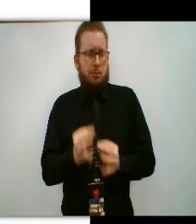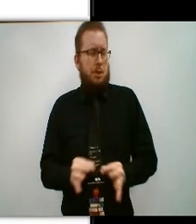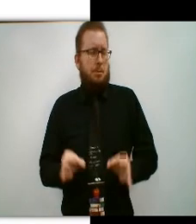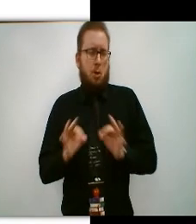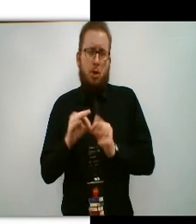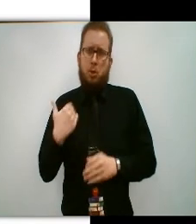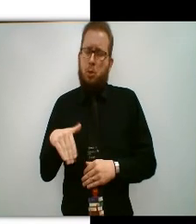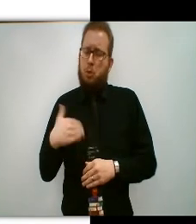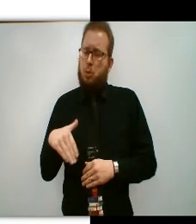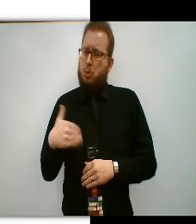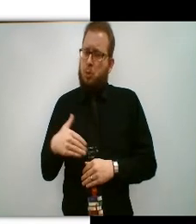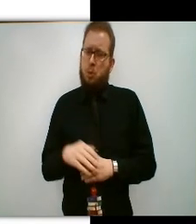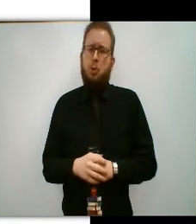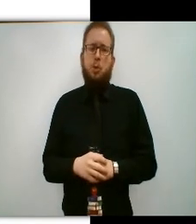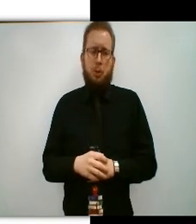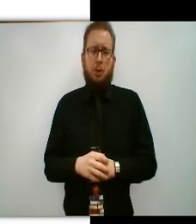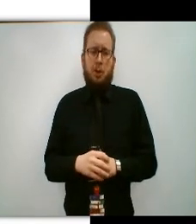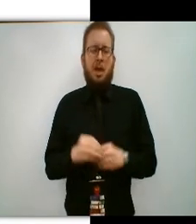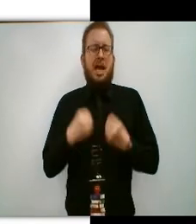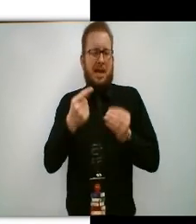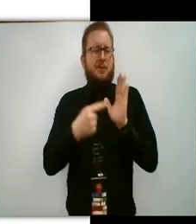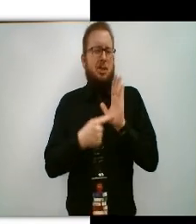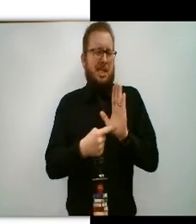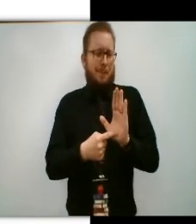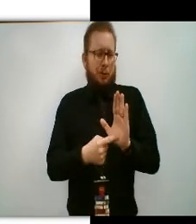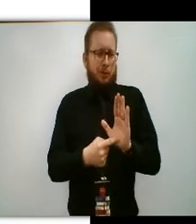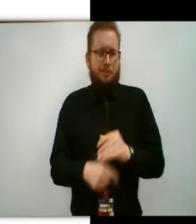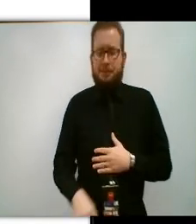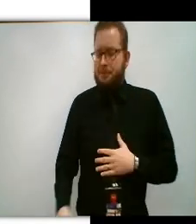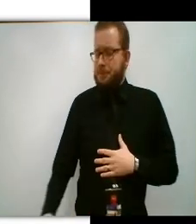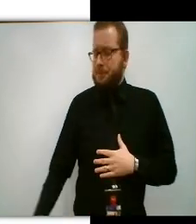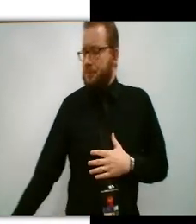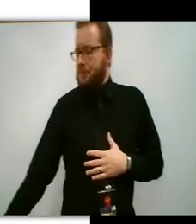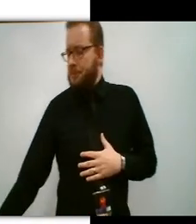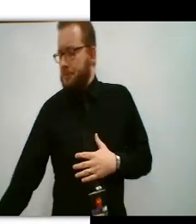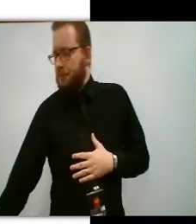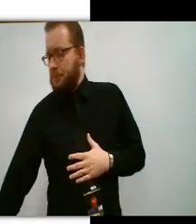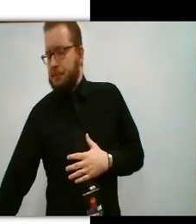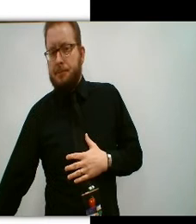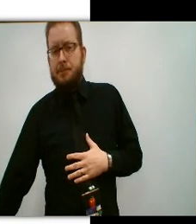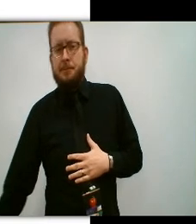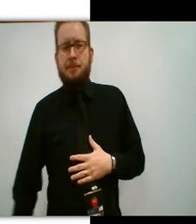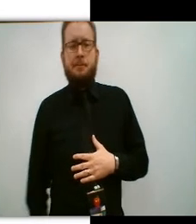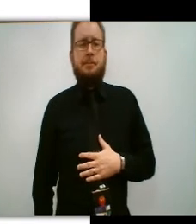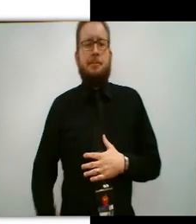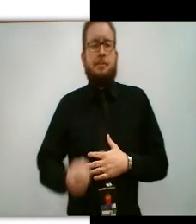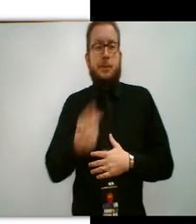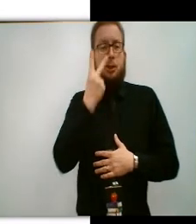It's a really important part of deaf culture. Really, really important part. And I want to give you an example.